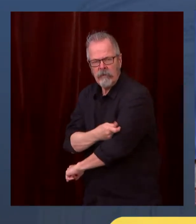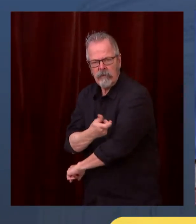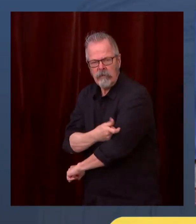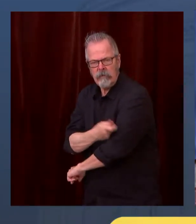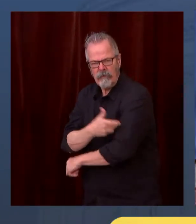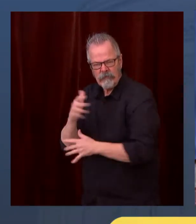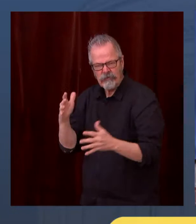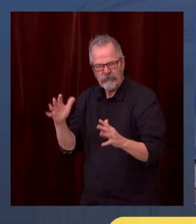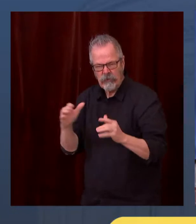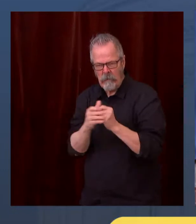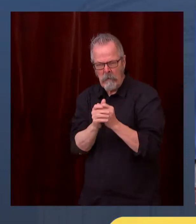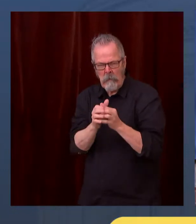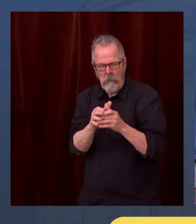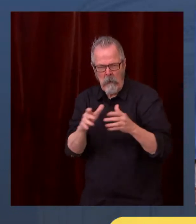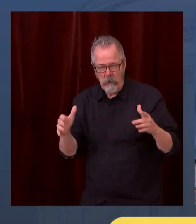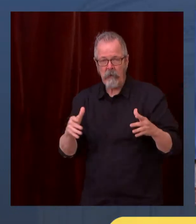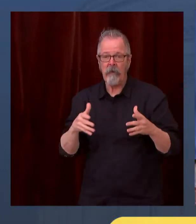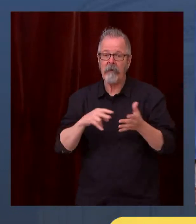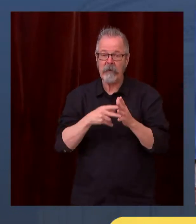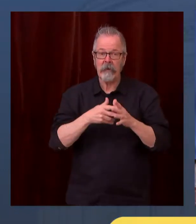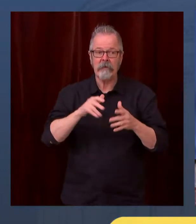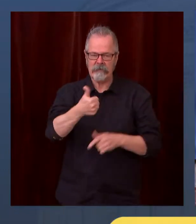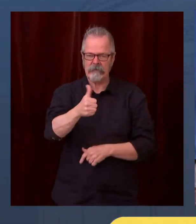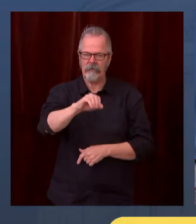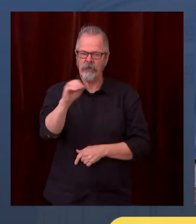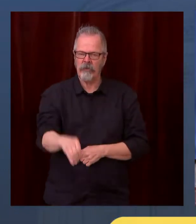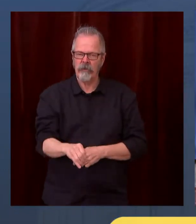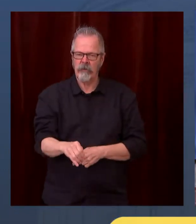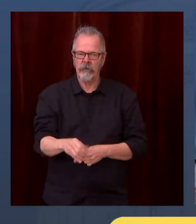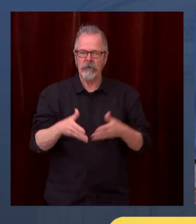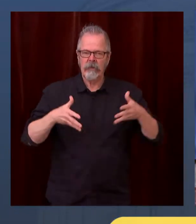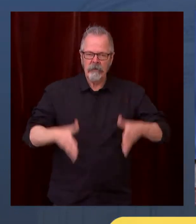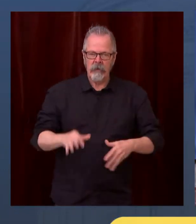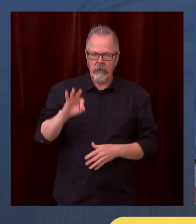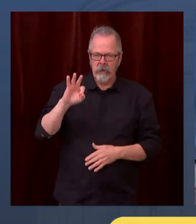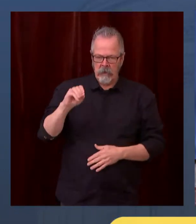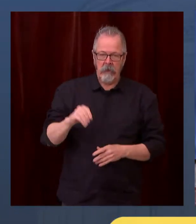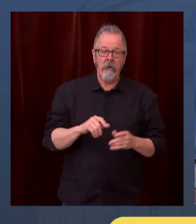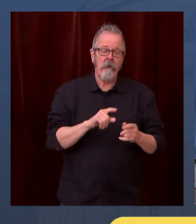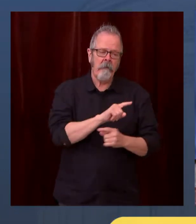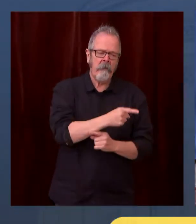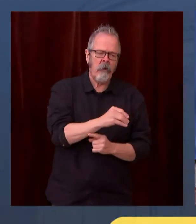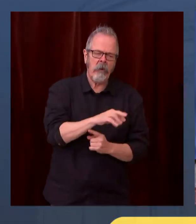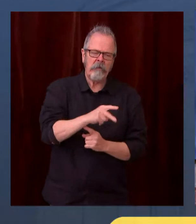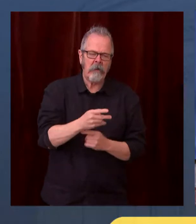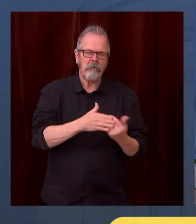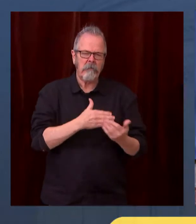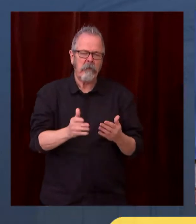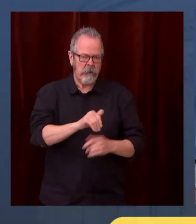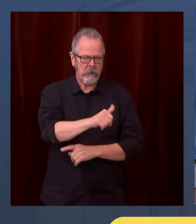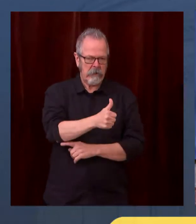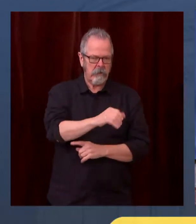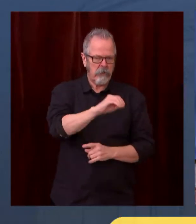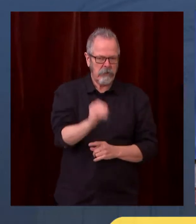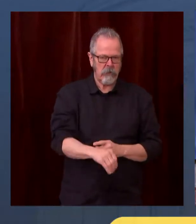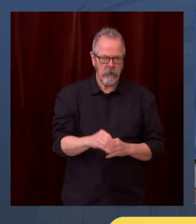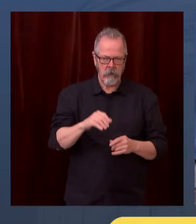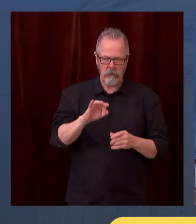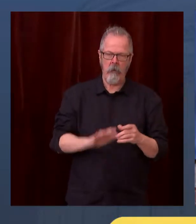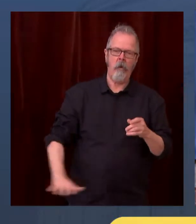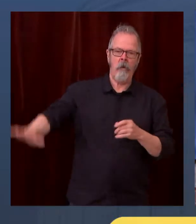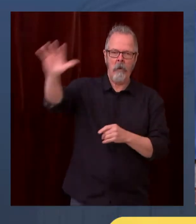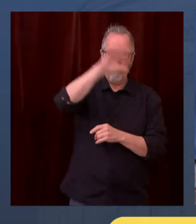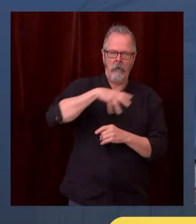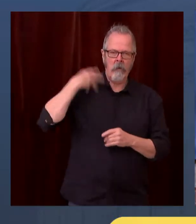of our residents, either partially or fully. We're averaging about 28,000 vaccinations per